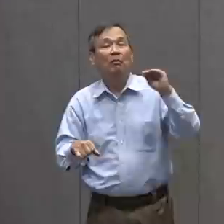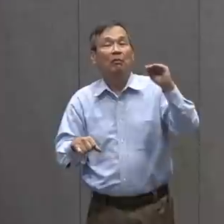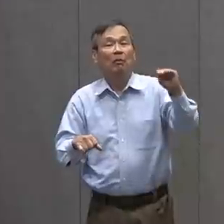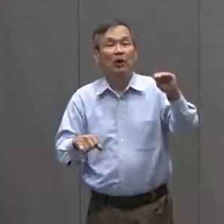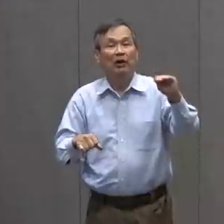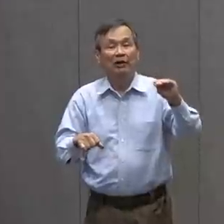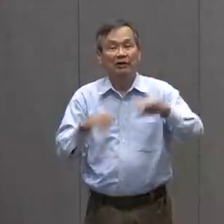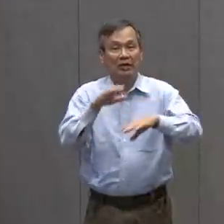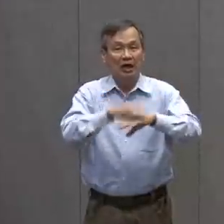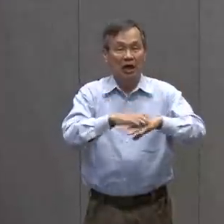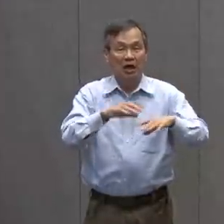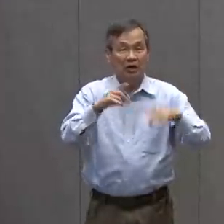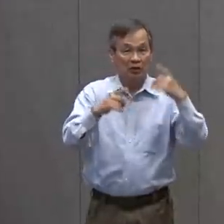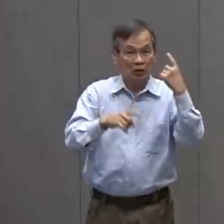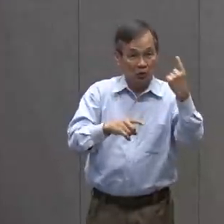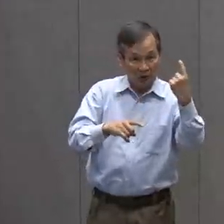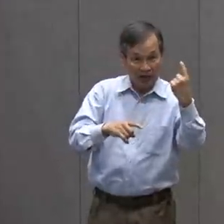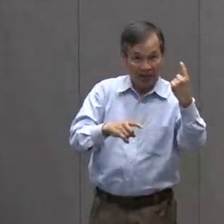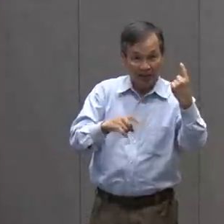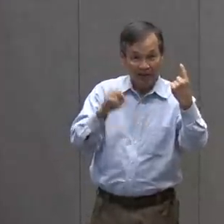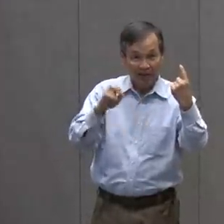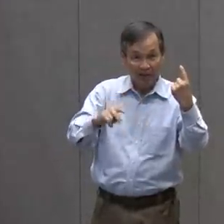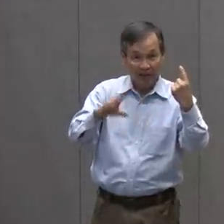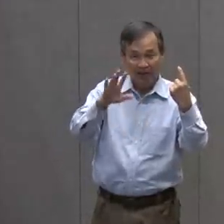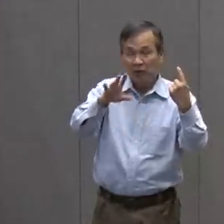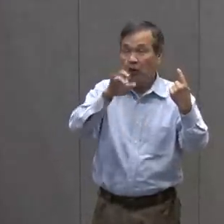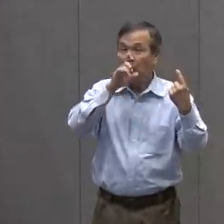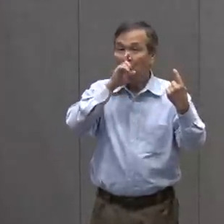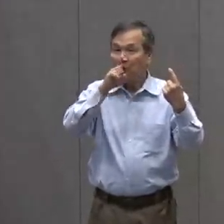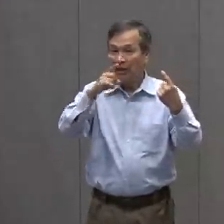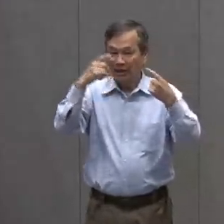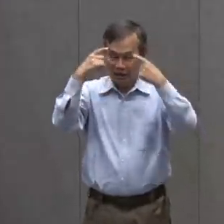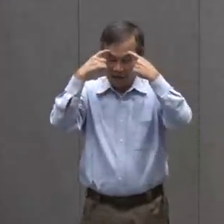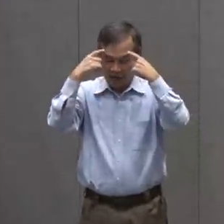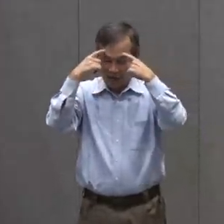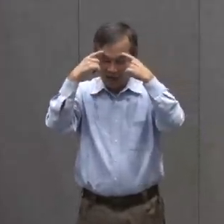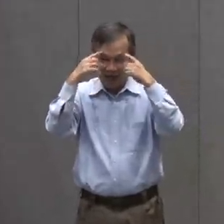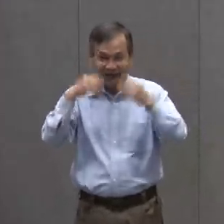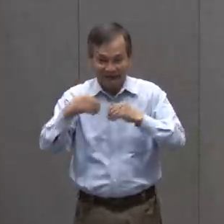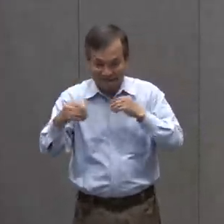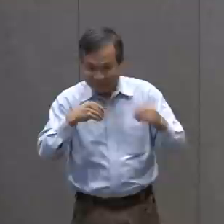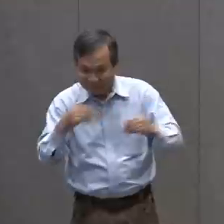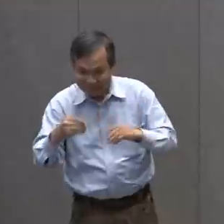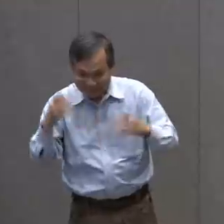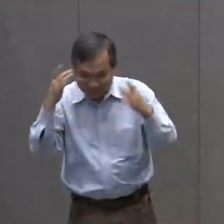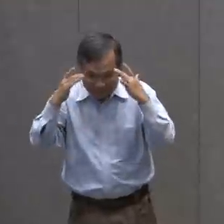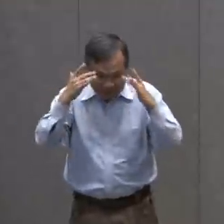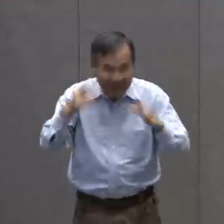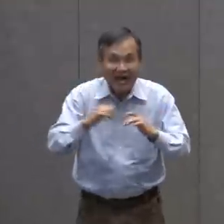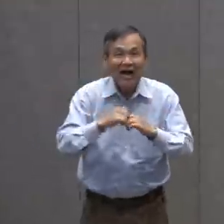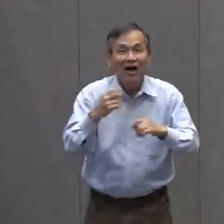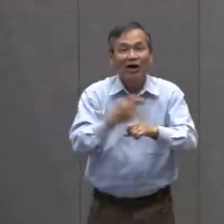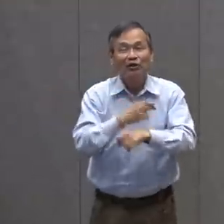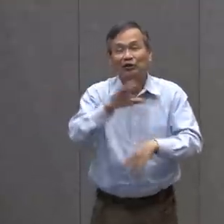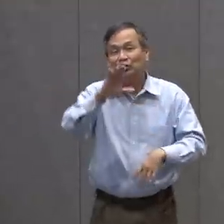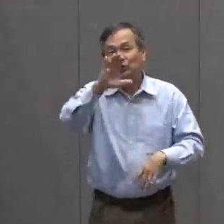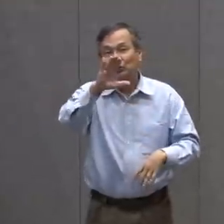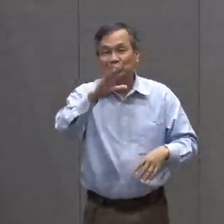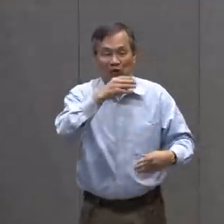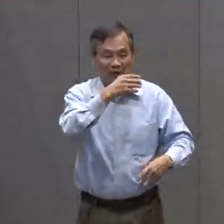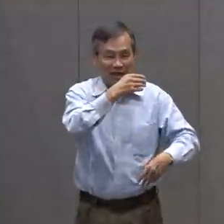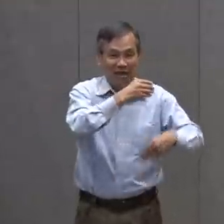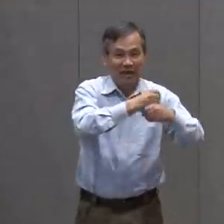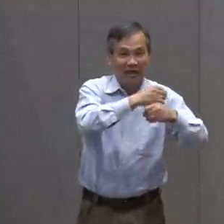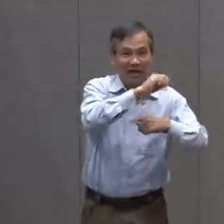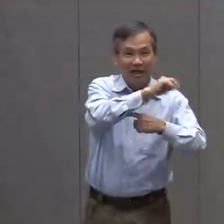sticky on the 1 at that point. So it's really being very strategic with how you're using your addition